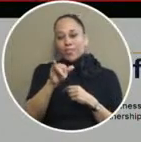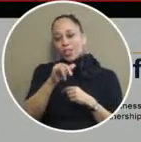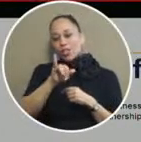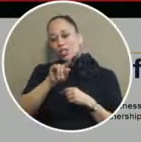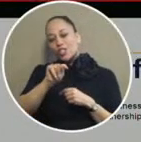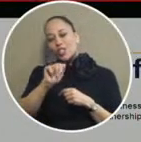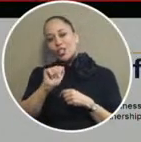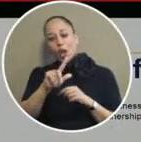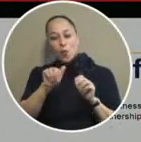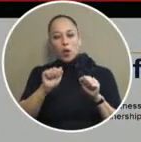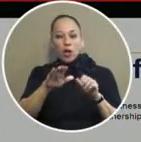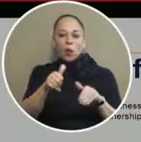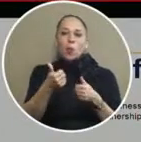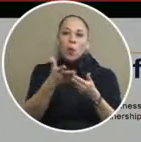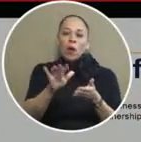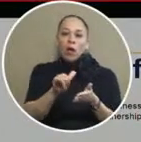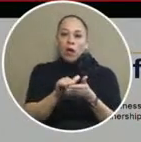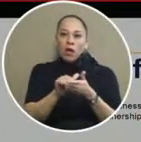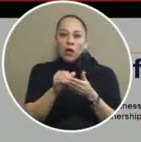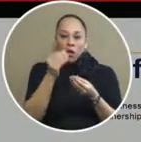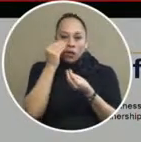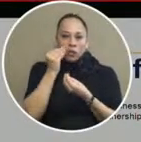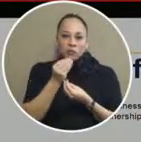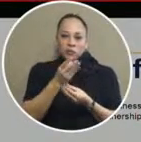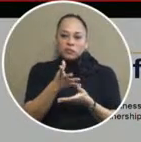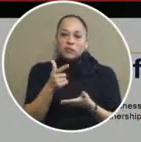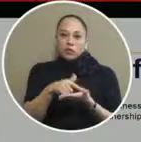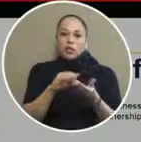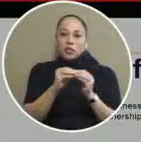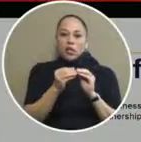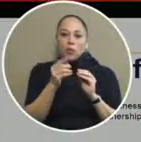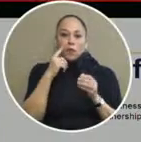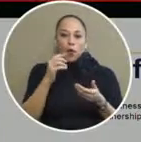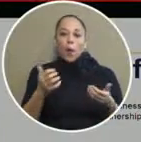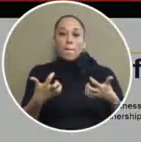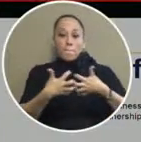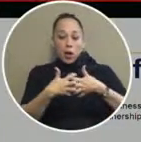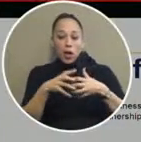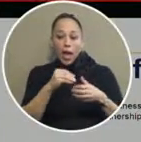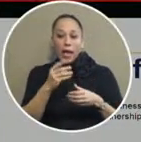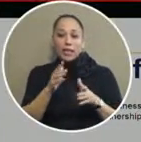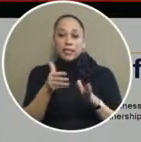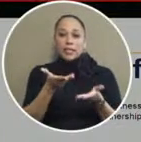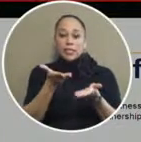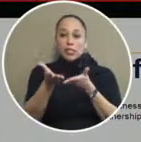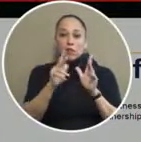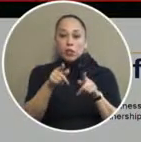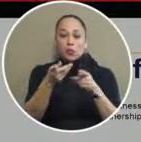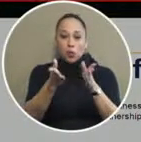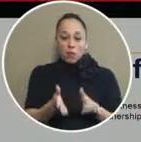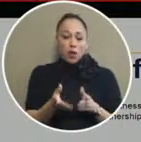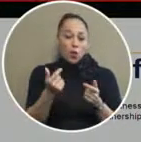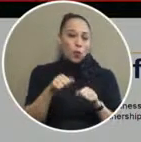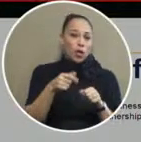really provided that information as well to a number of our partners and service providers. We've done it in both English and